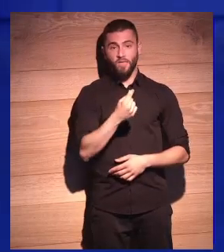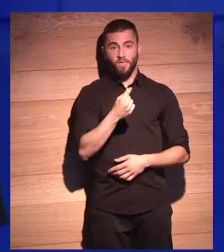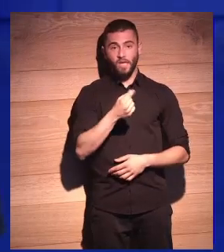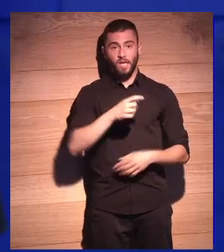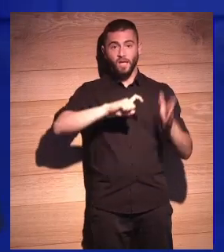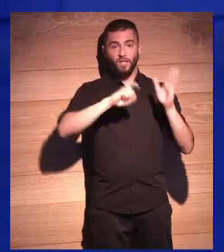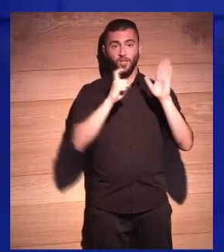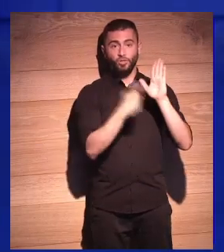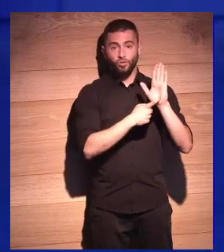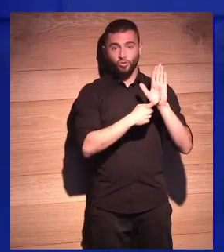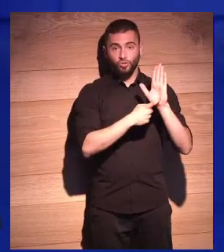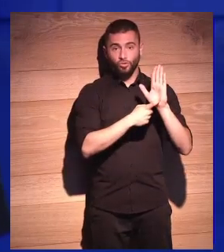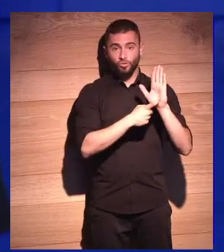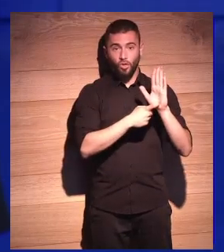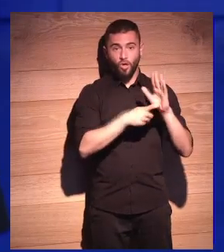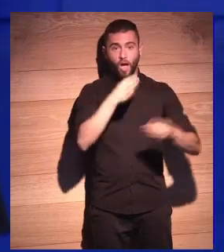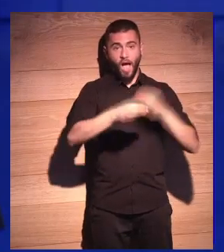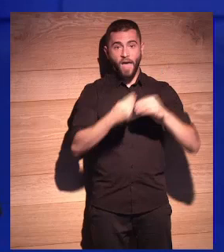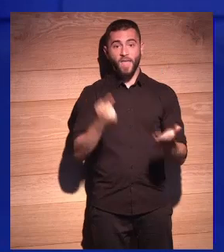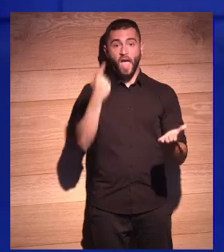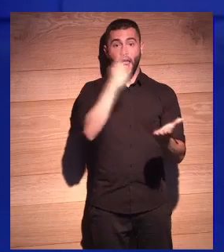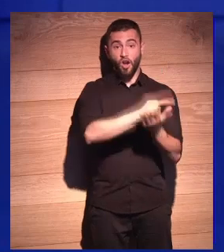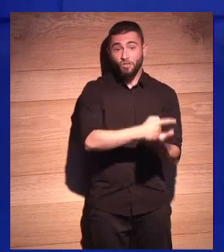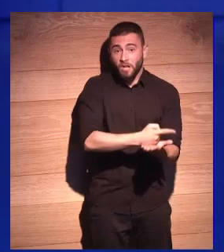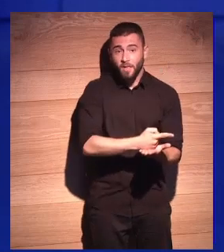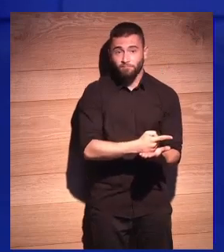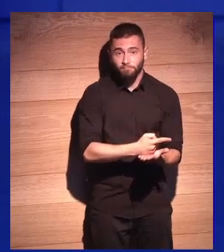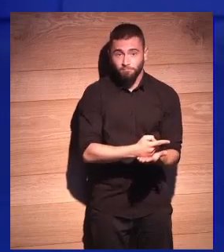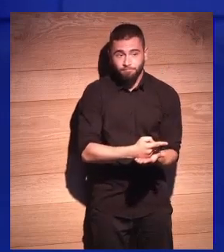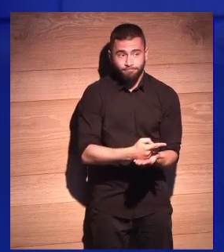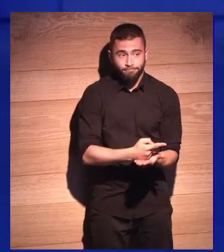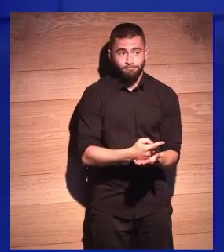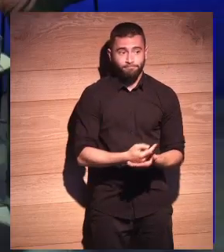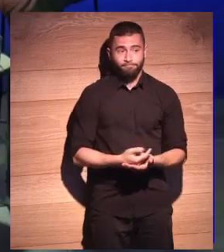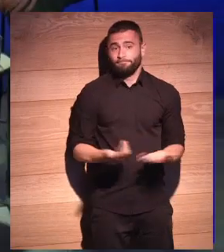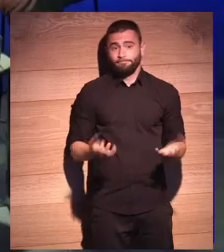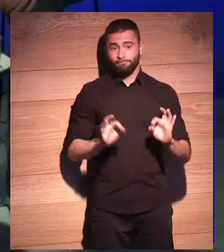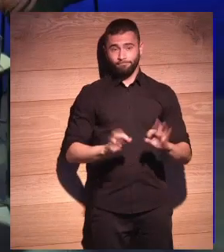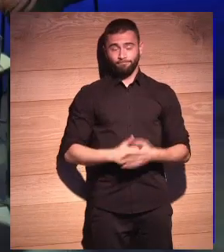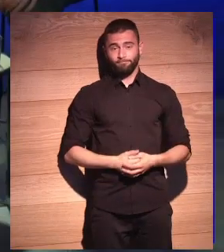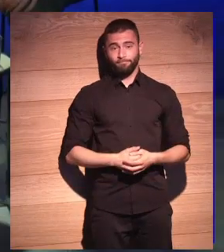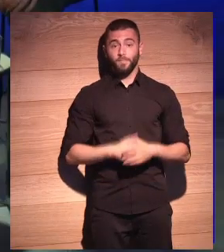preservation is very easy. Everything will have to be redone.